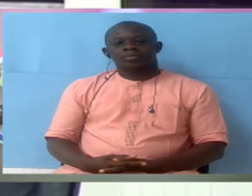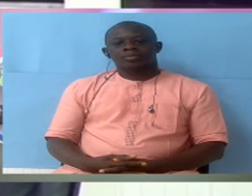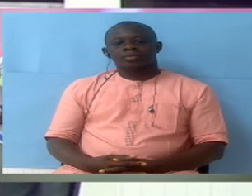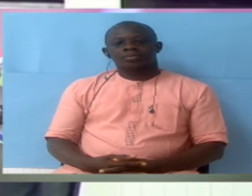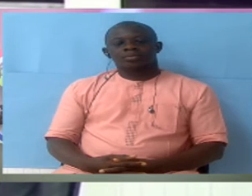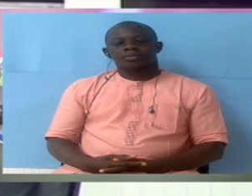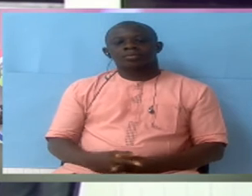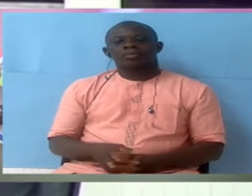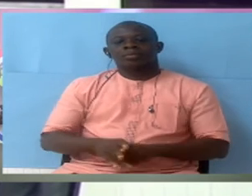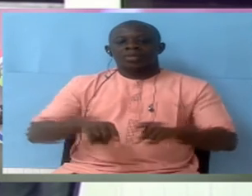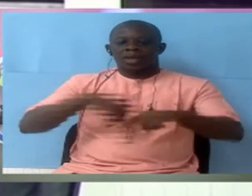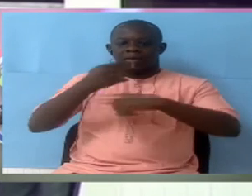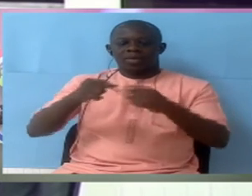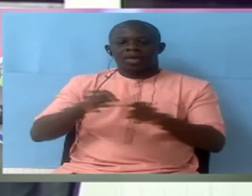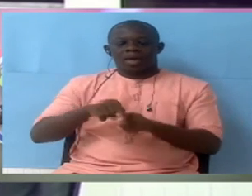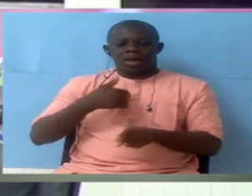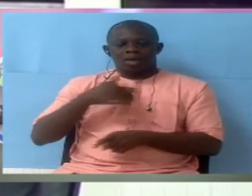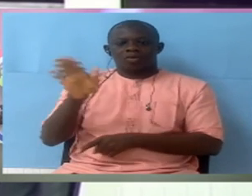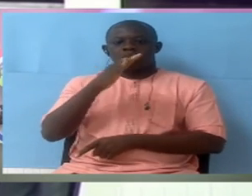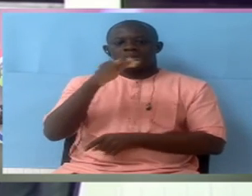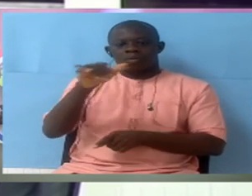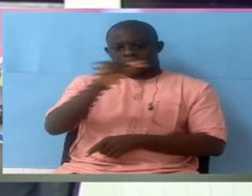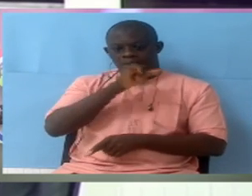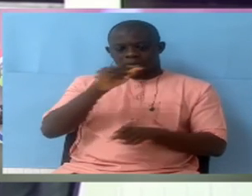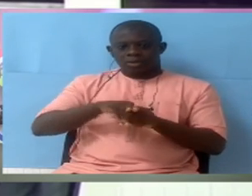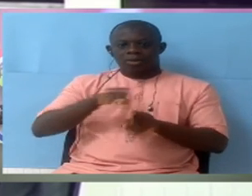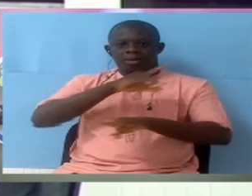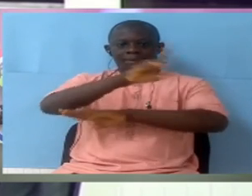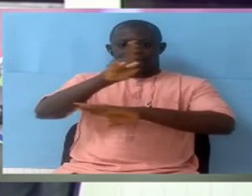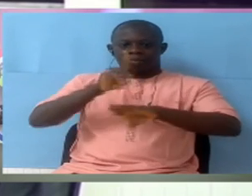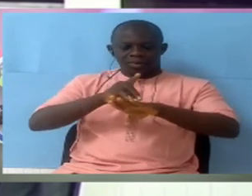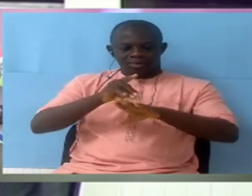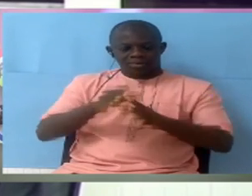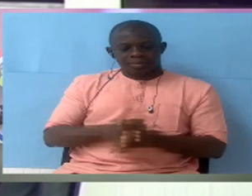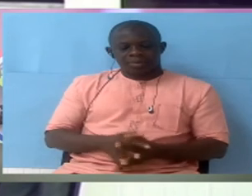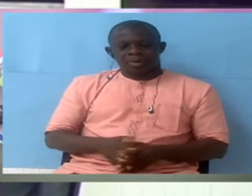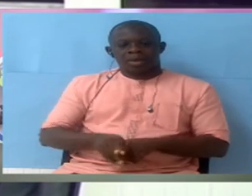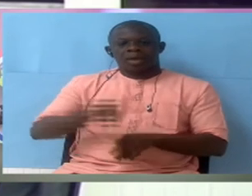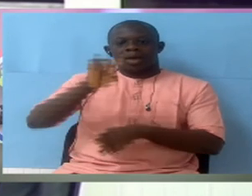I went down the stairs. Ci la wacce escalier.